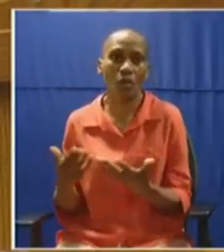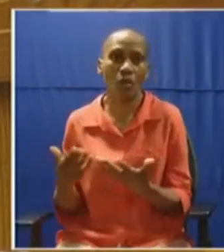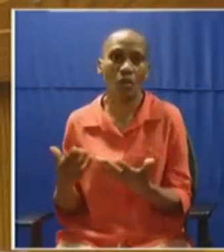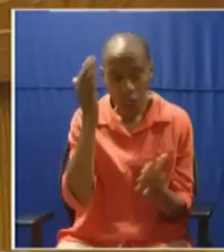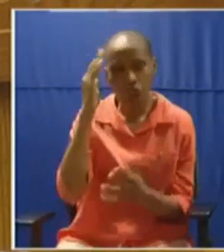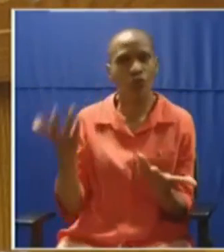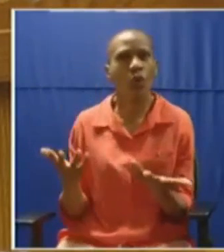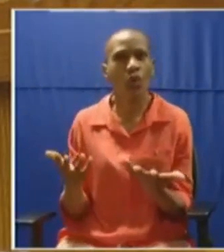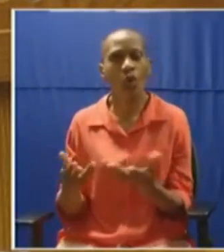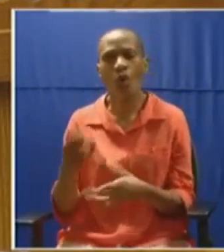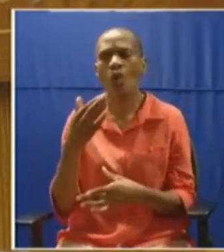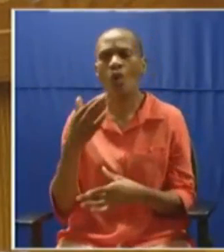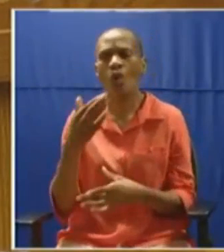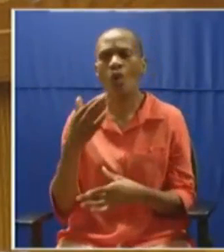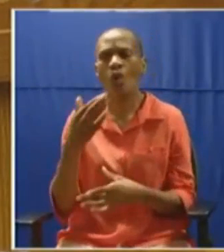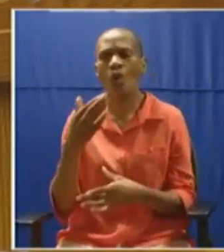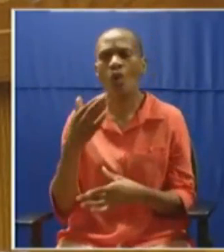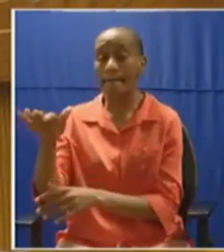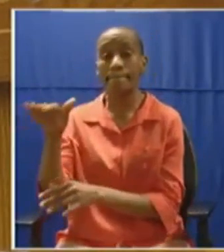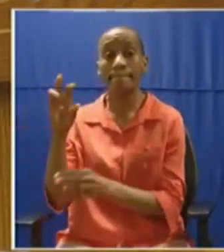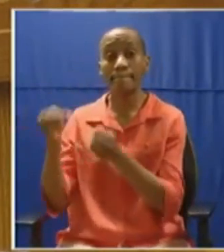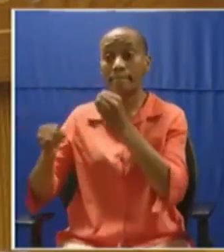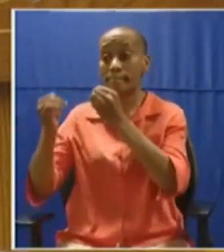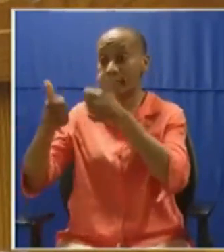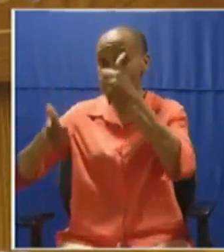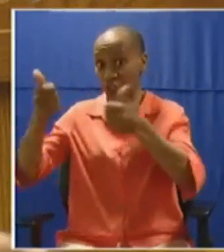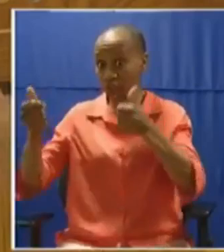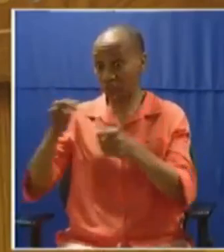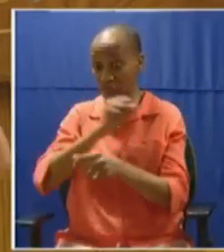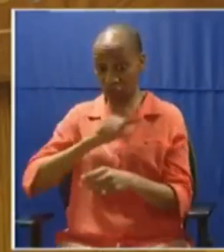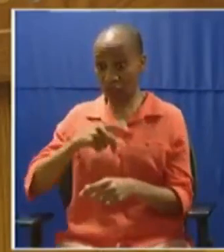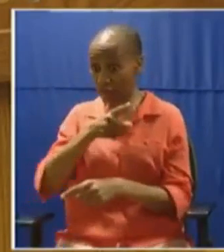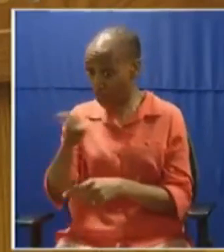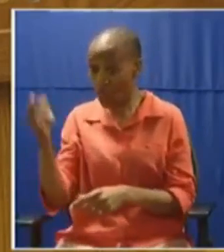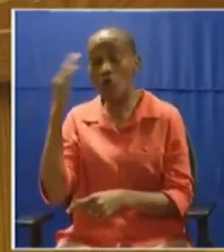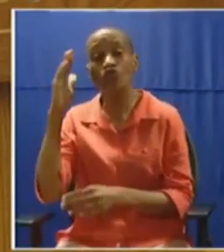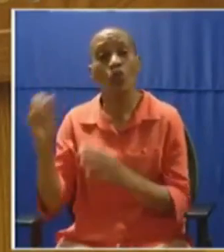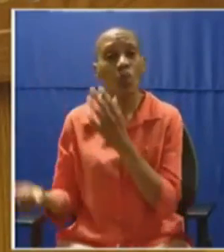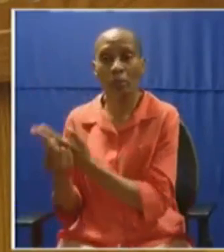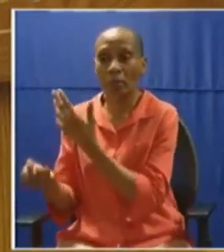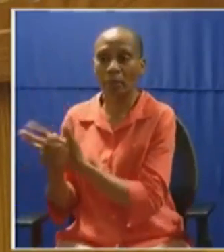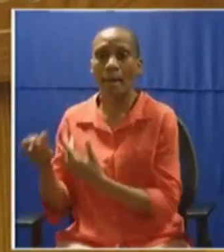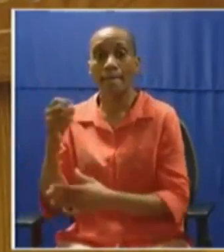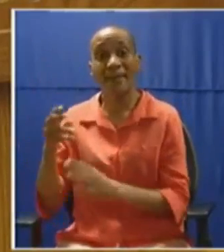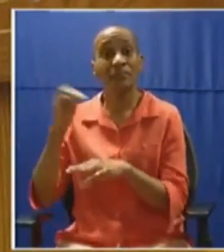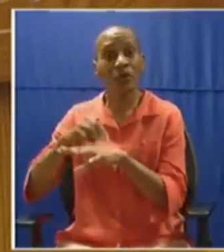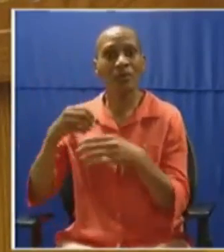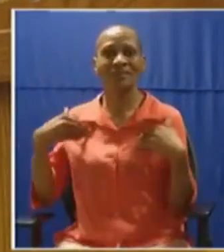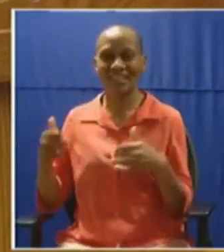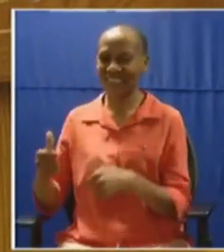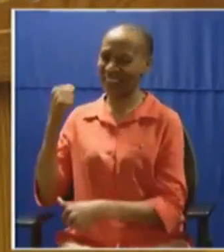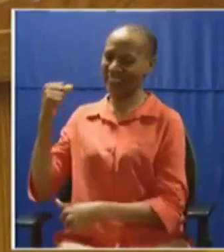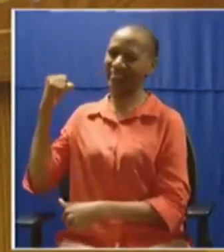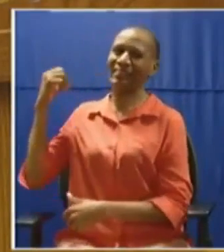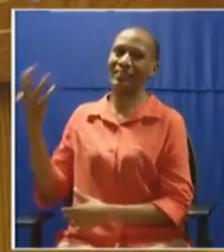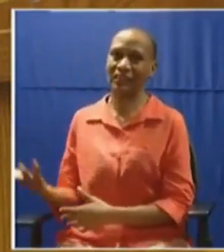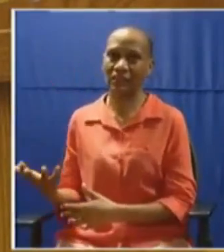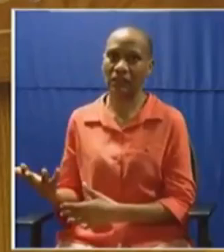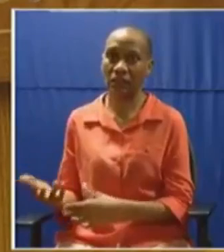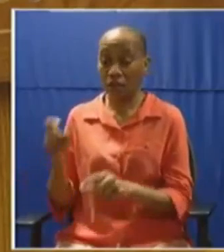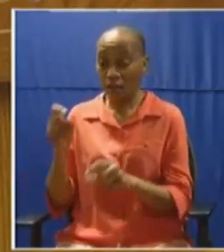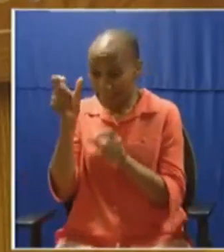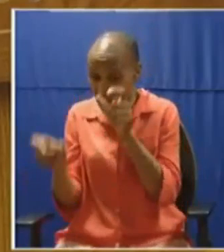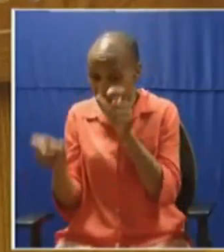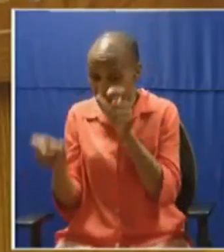and the active participation of the bank's management and officials. But the rot goes much deeper than this. These greedy